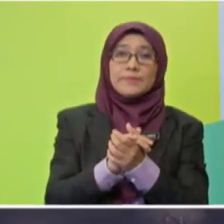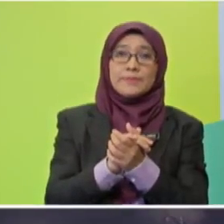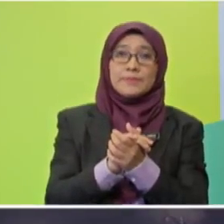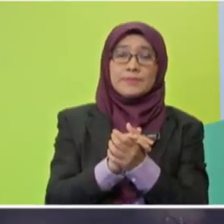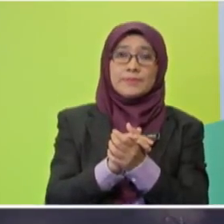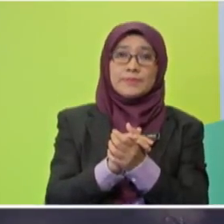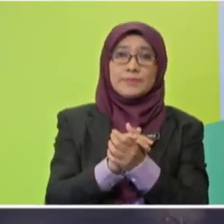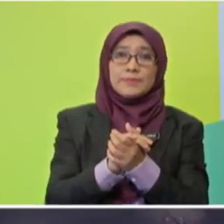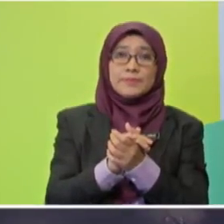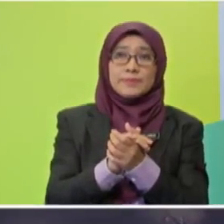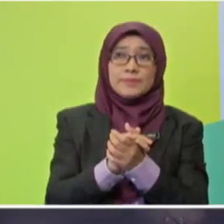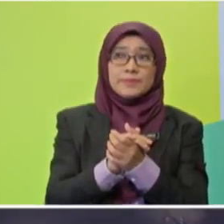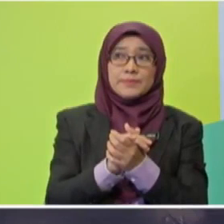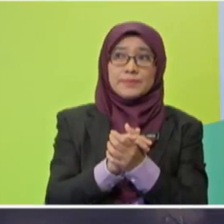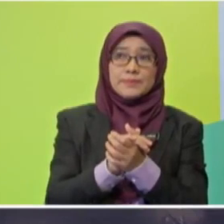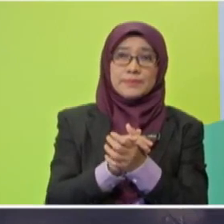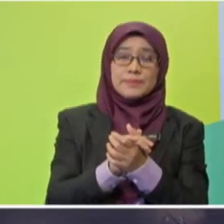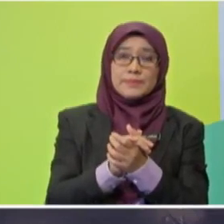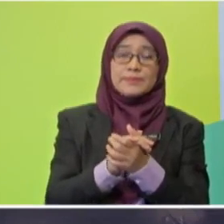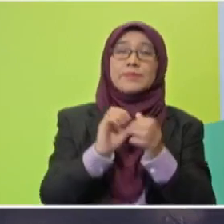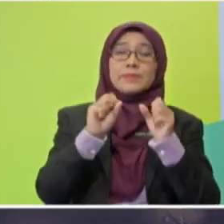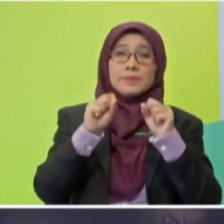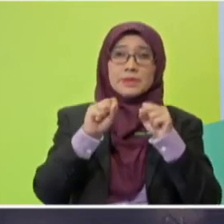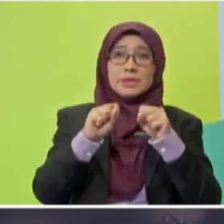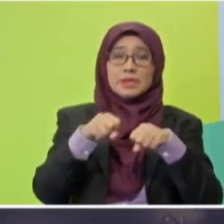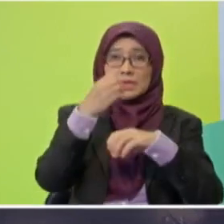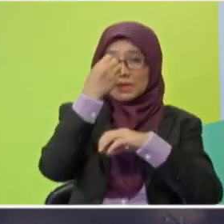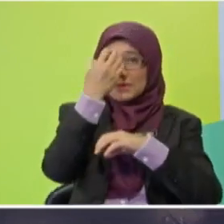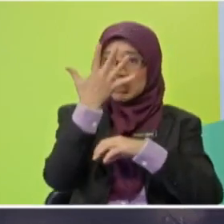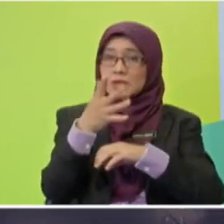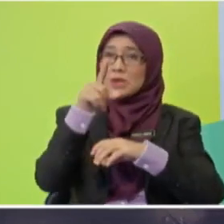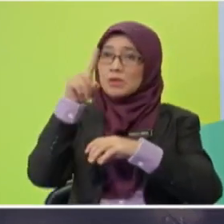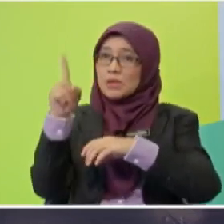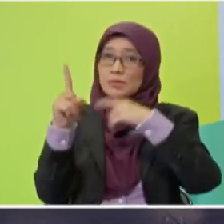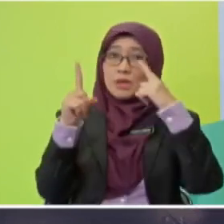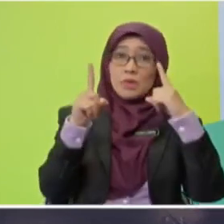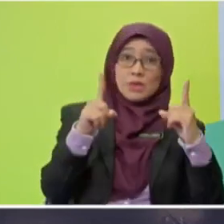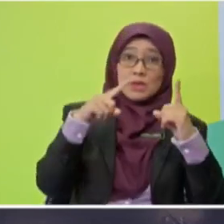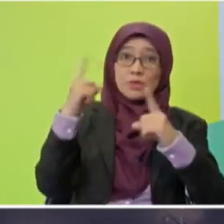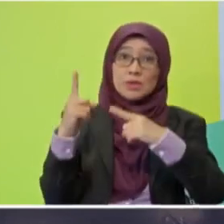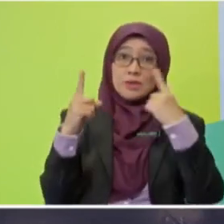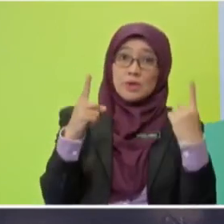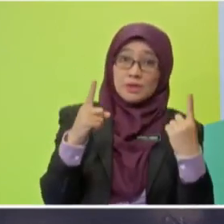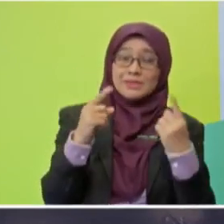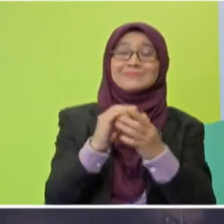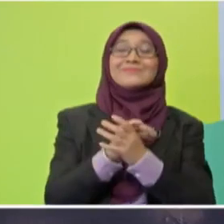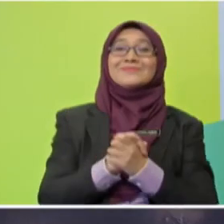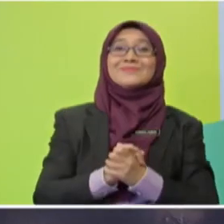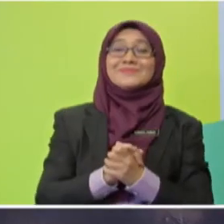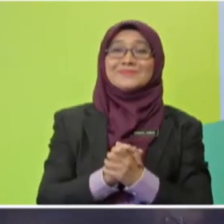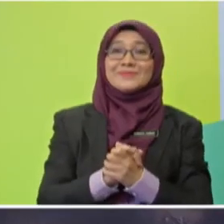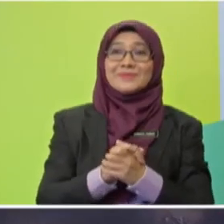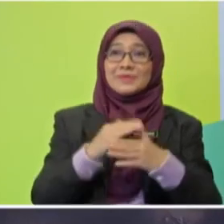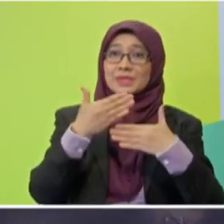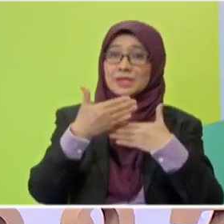964.248. Instead of telling 248, we have to tell it one by one. And you did a good job. Okay, yes, thank grand you. applause for you. Okay, so after